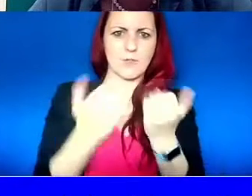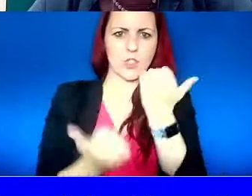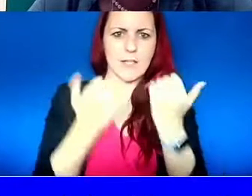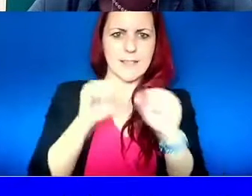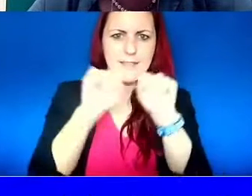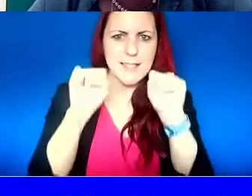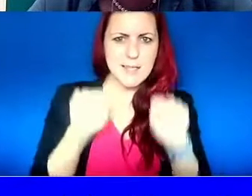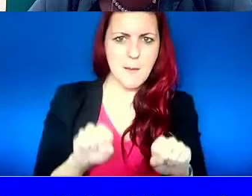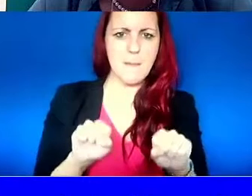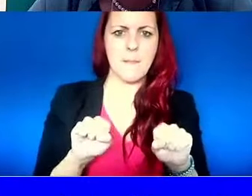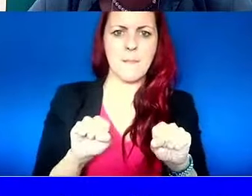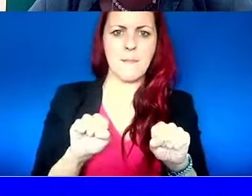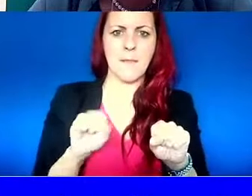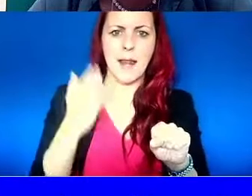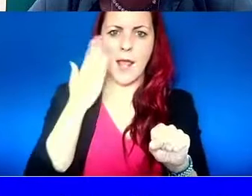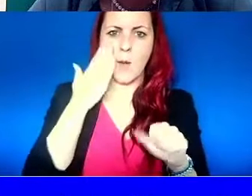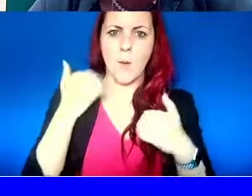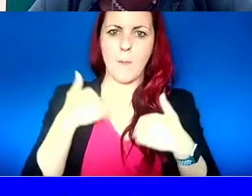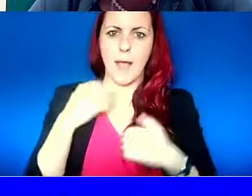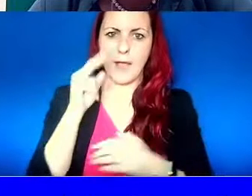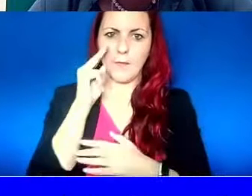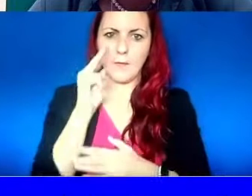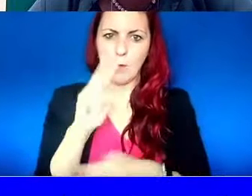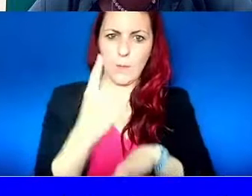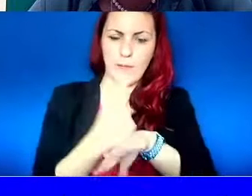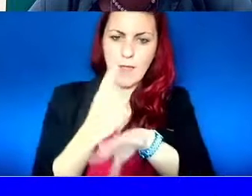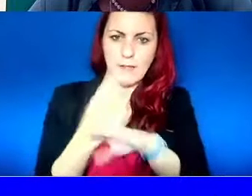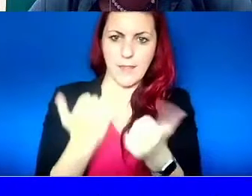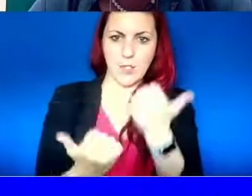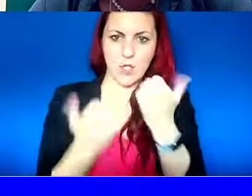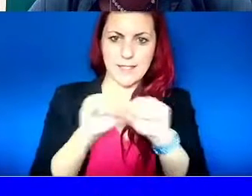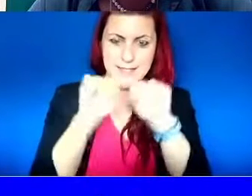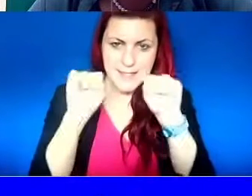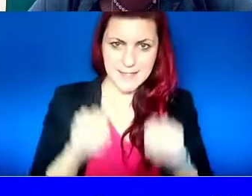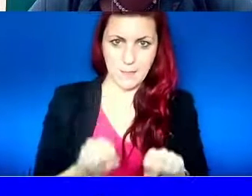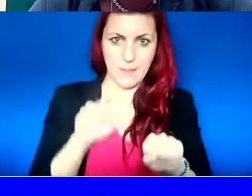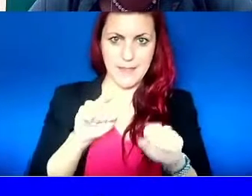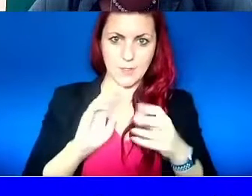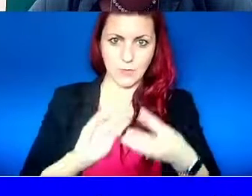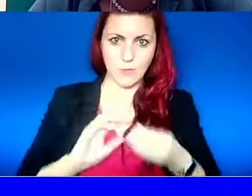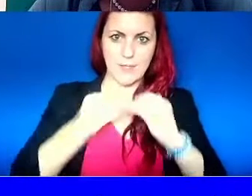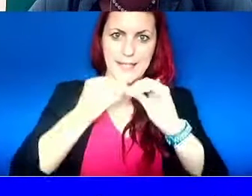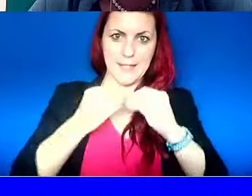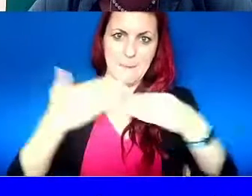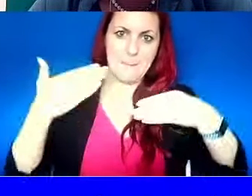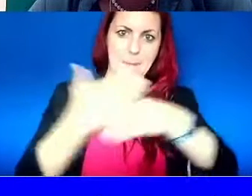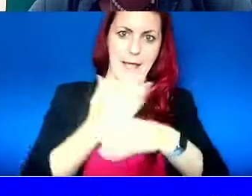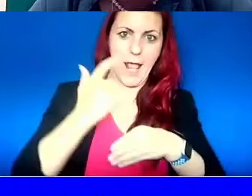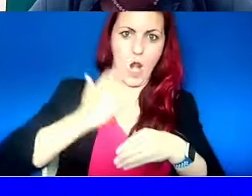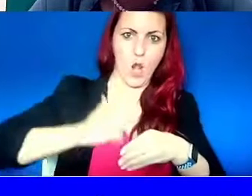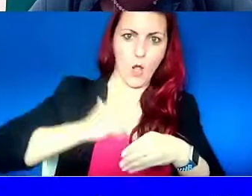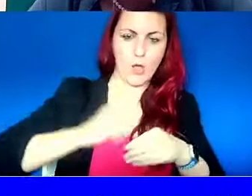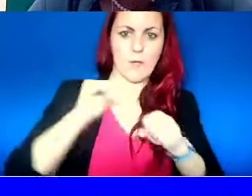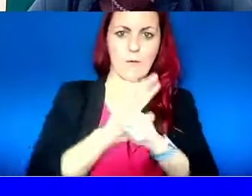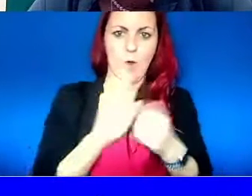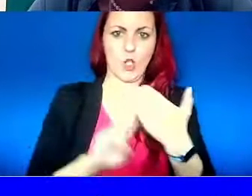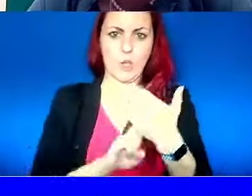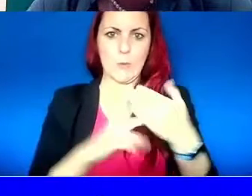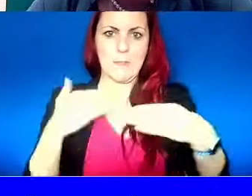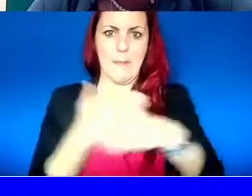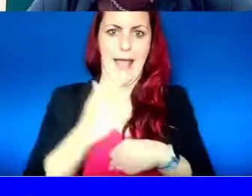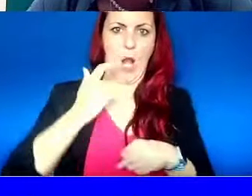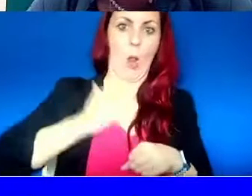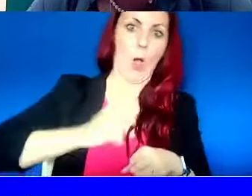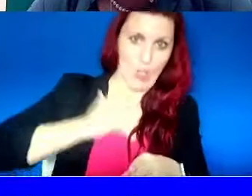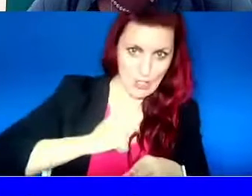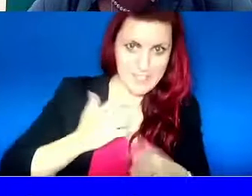suppose my view would be that the justice system is designed by lawyers for use by lawyers.